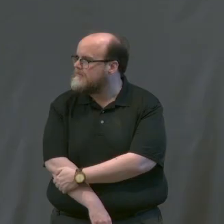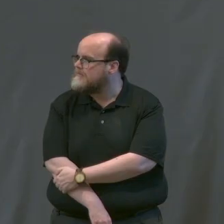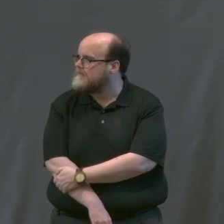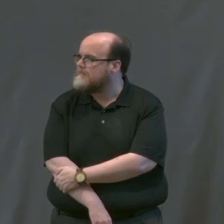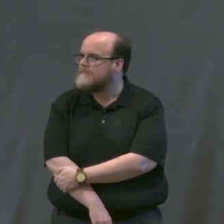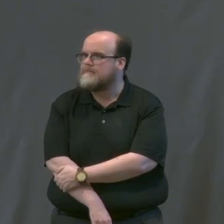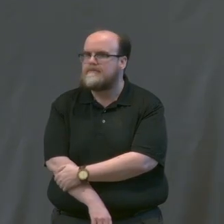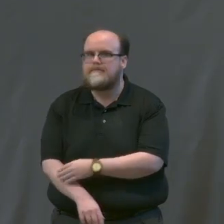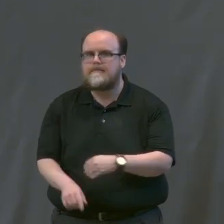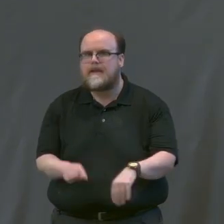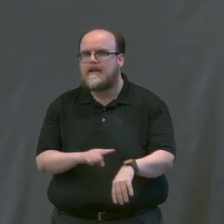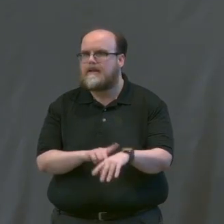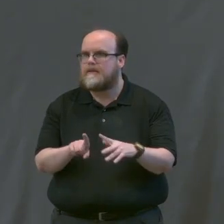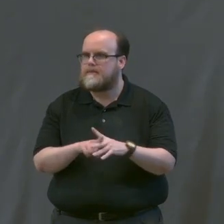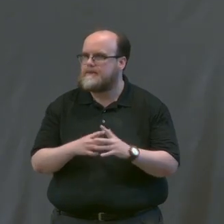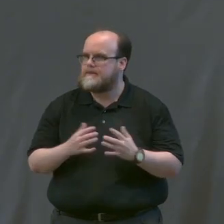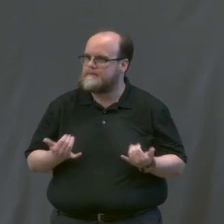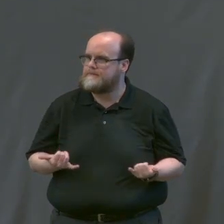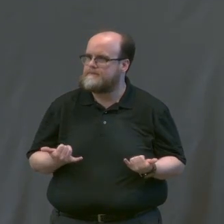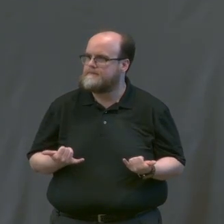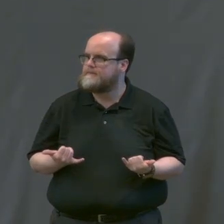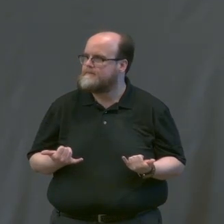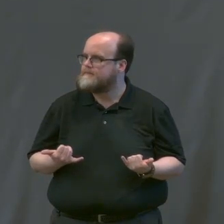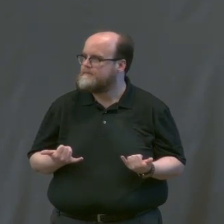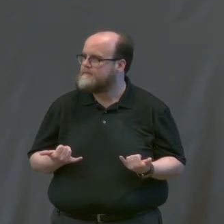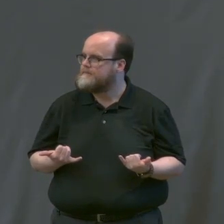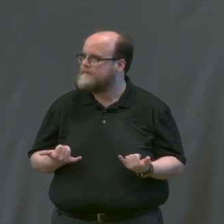It is time to begin tonight.